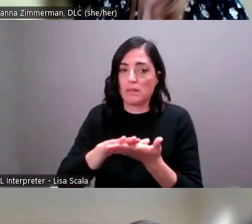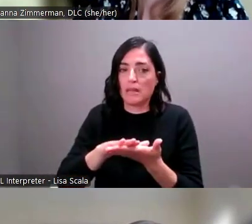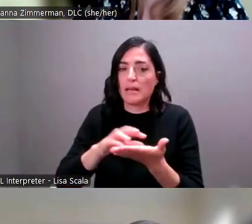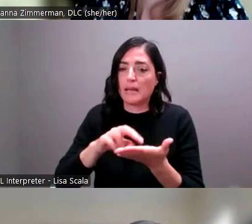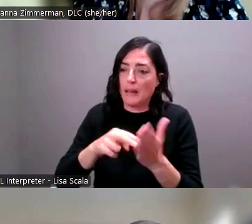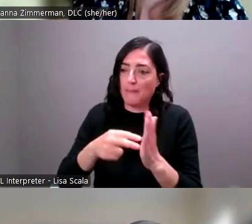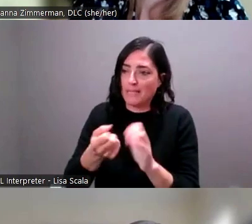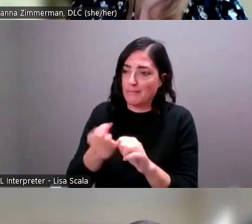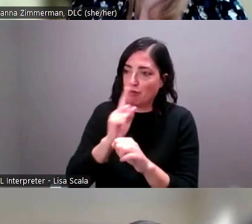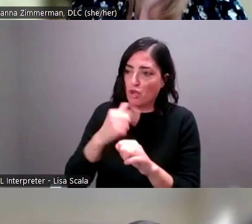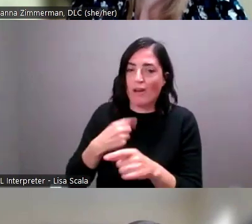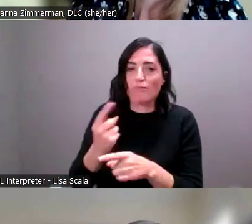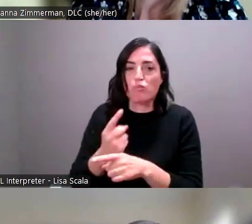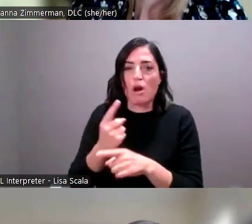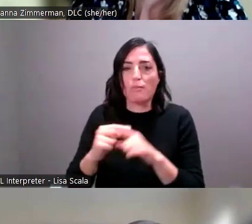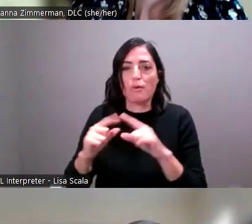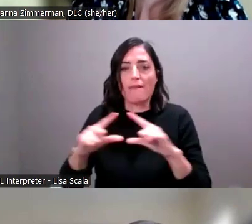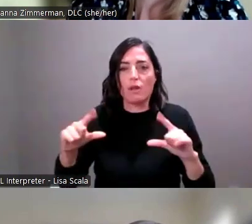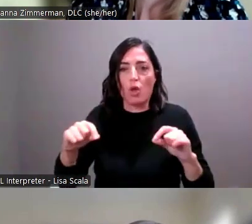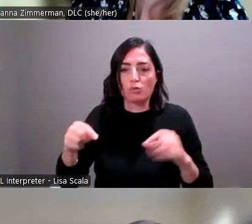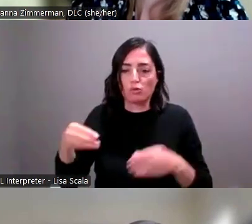proper envelopes to secure your ballot.